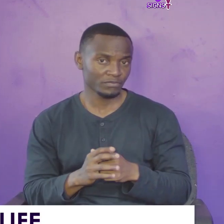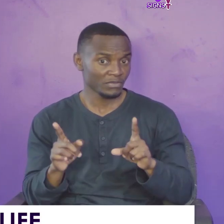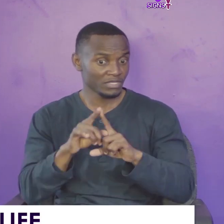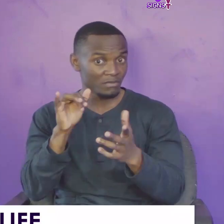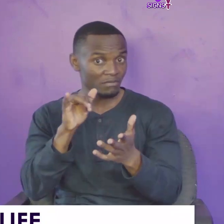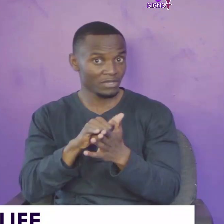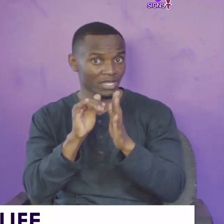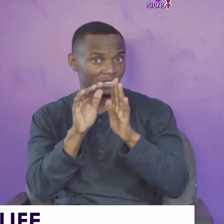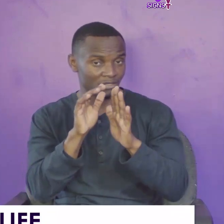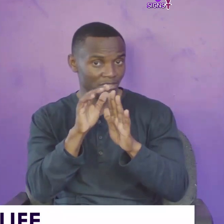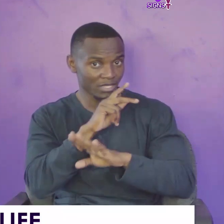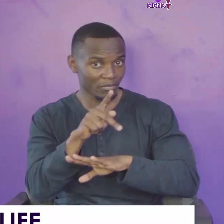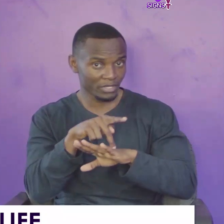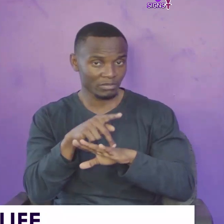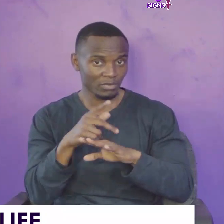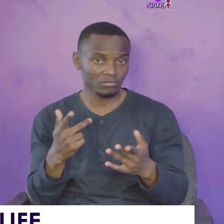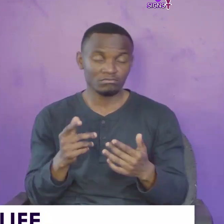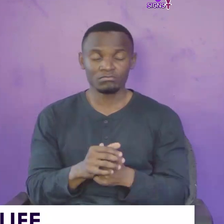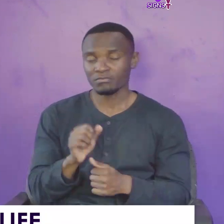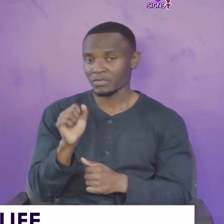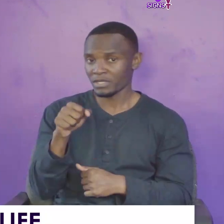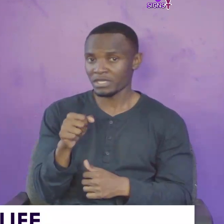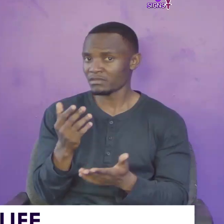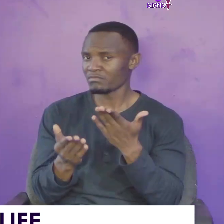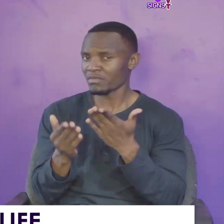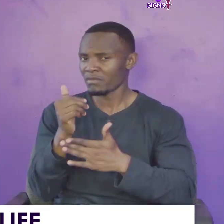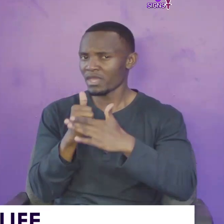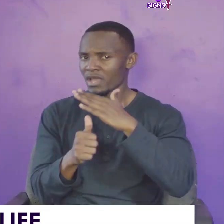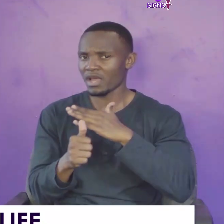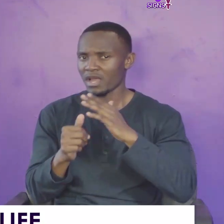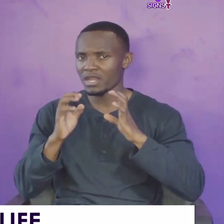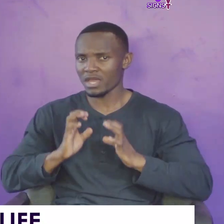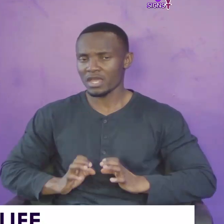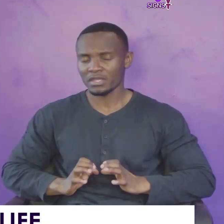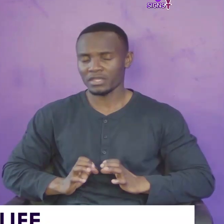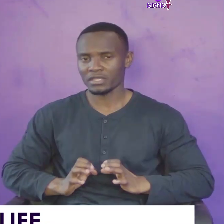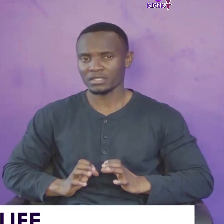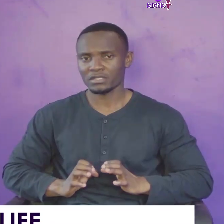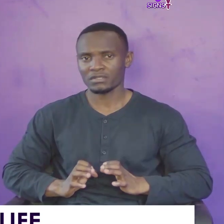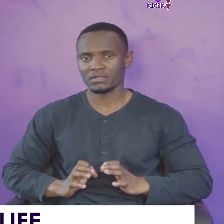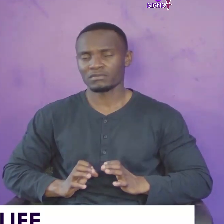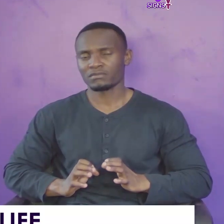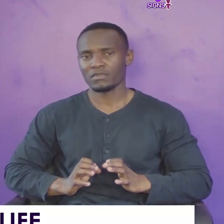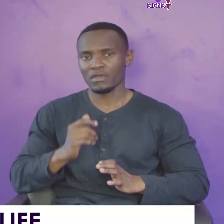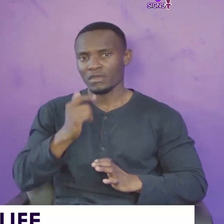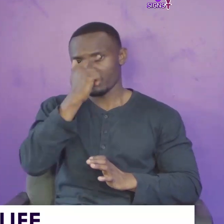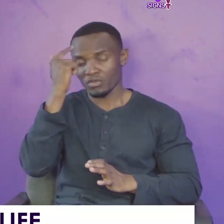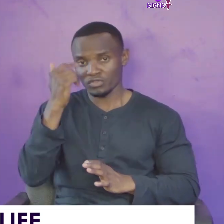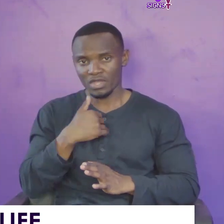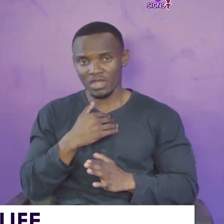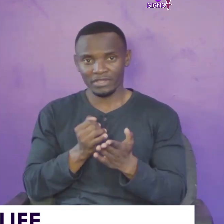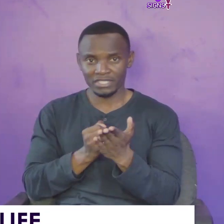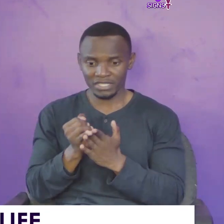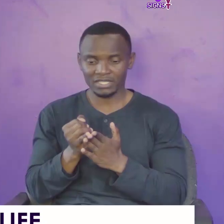Yeah. It is also a principle. Maybe under ethics. Yeah. There's It's one of the- integrity and under ethics. We